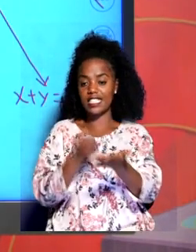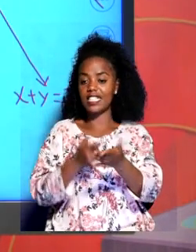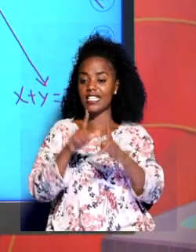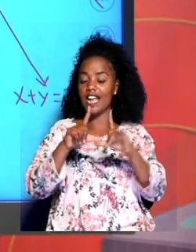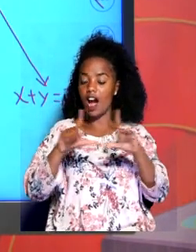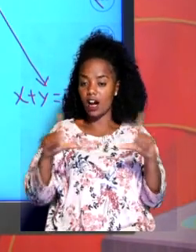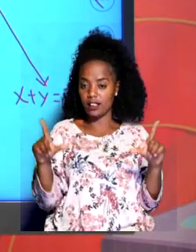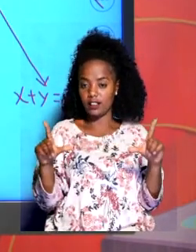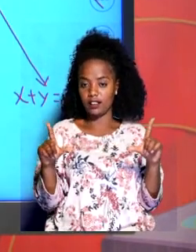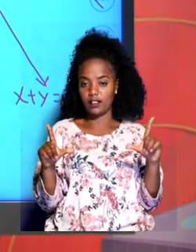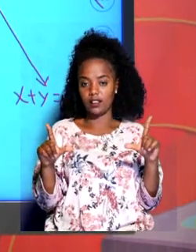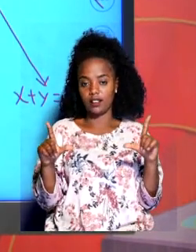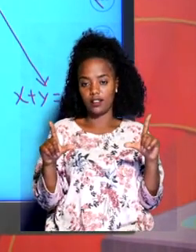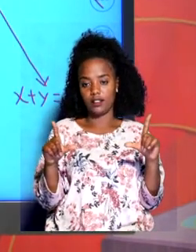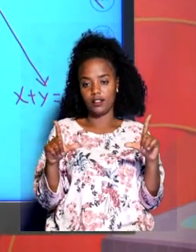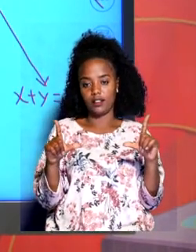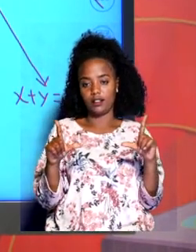is,